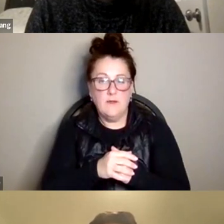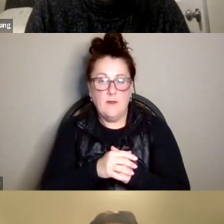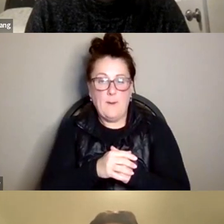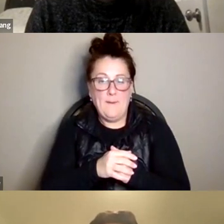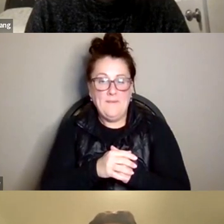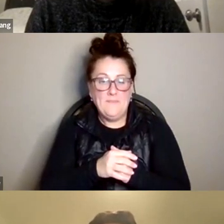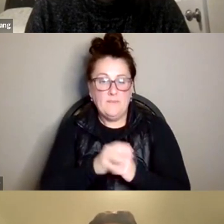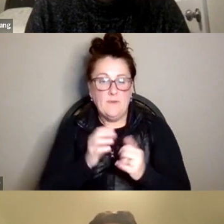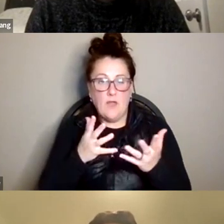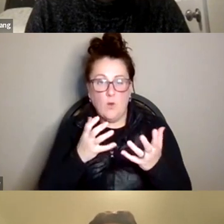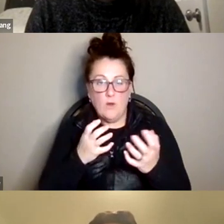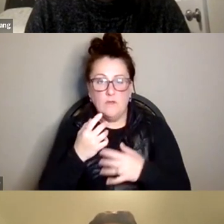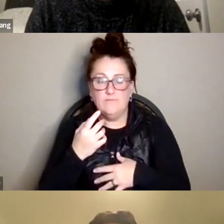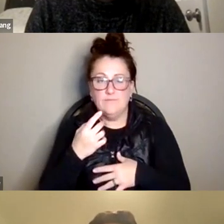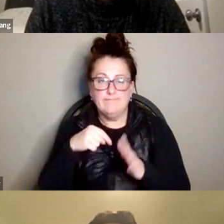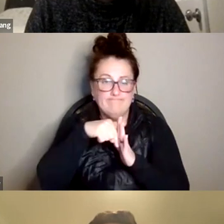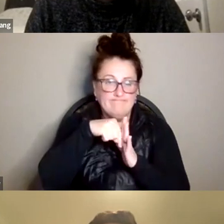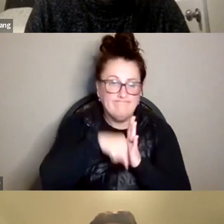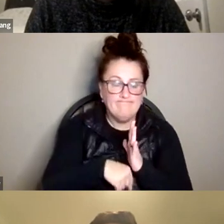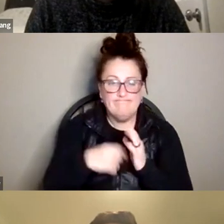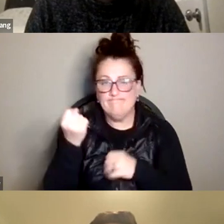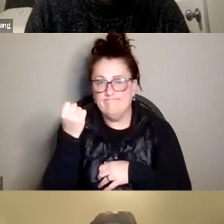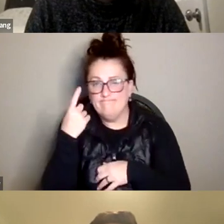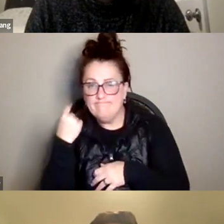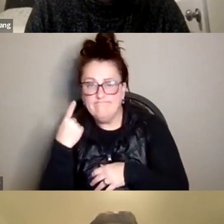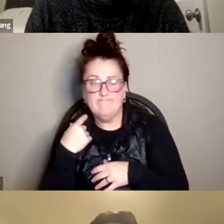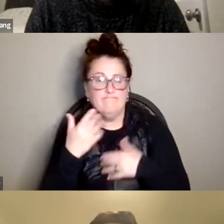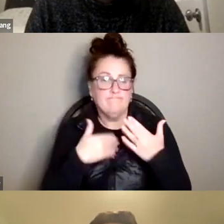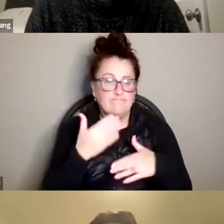considered answers and informing the process will be important.